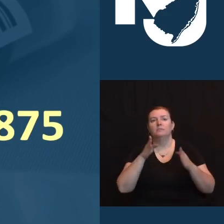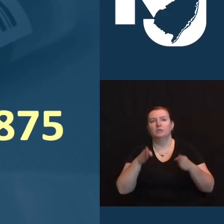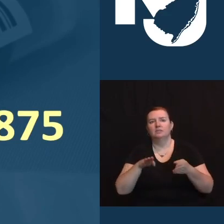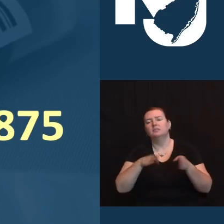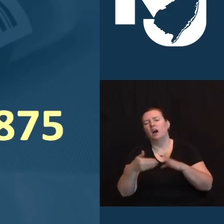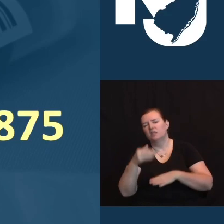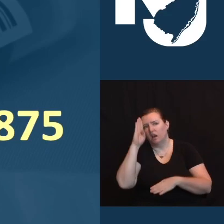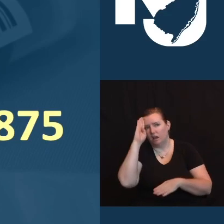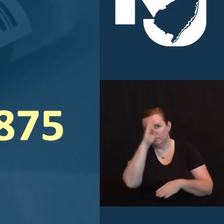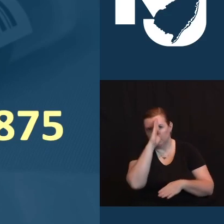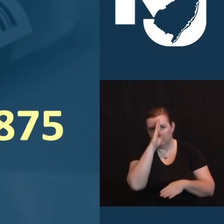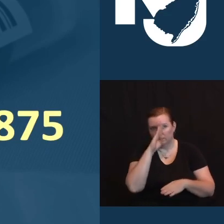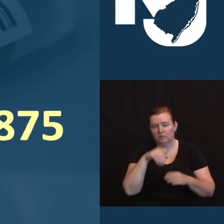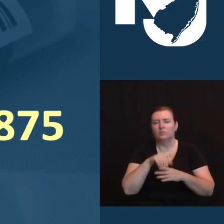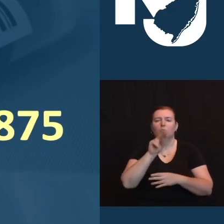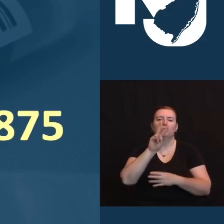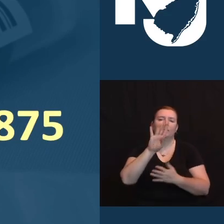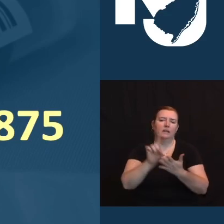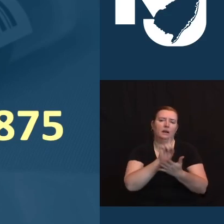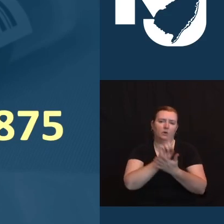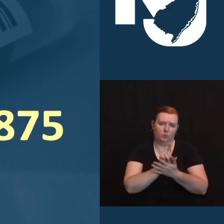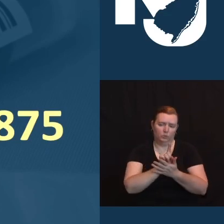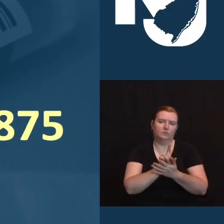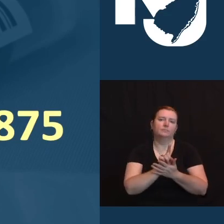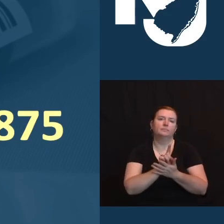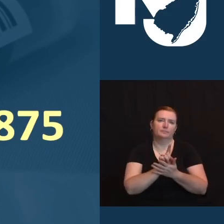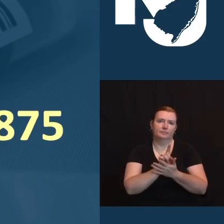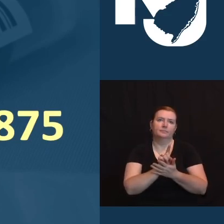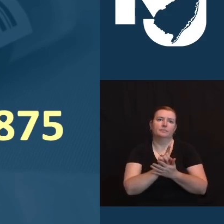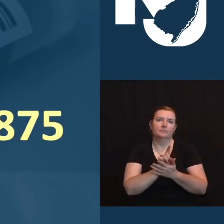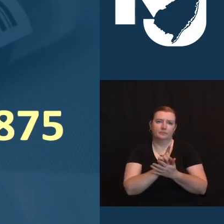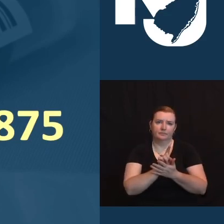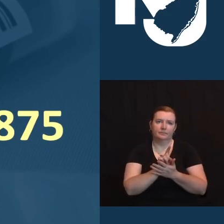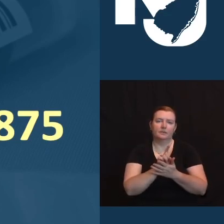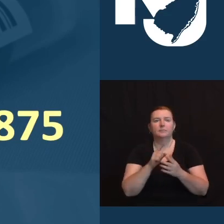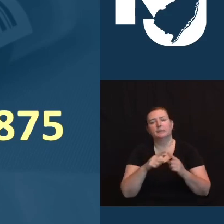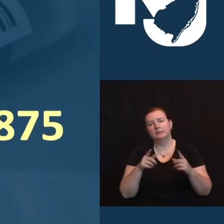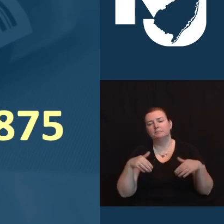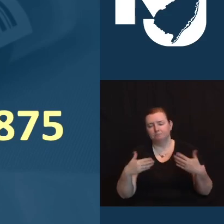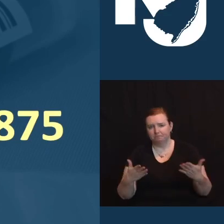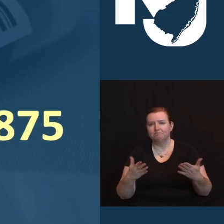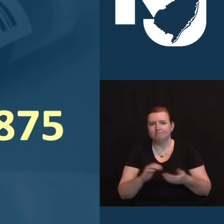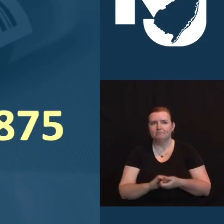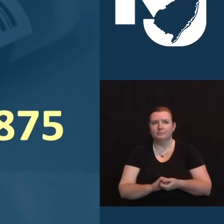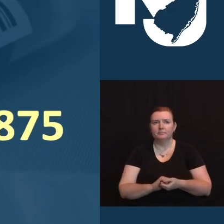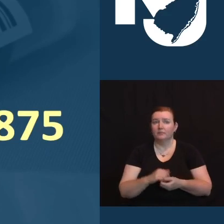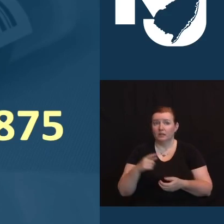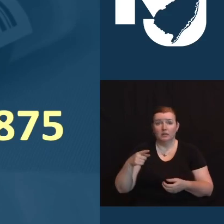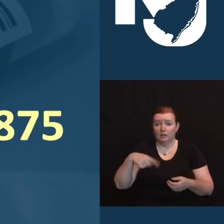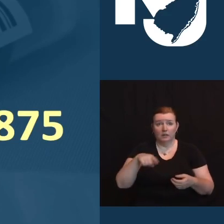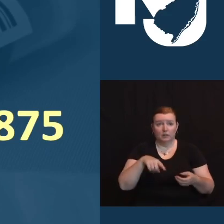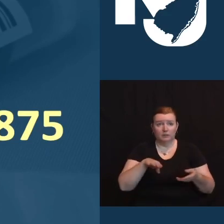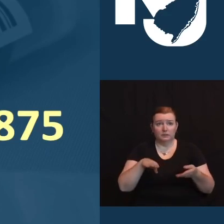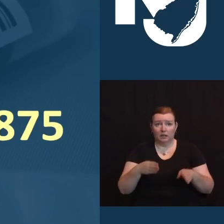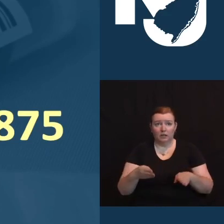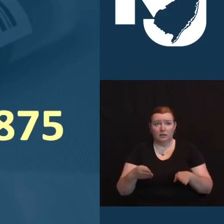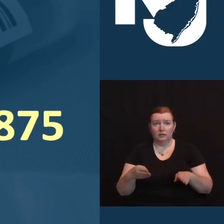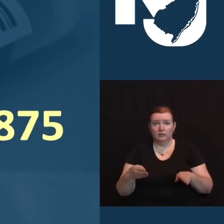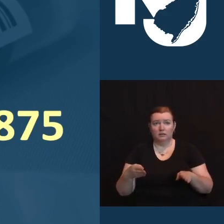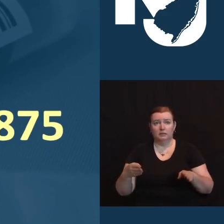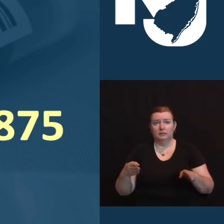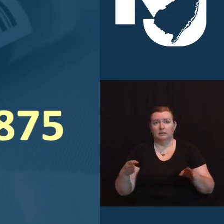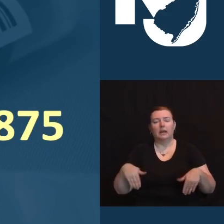over the 24-hour period ending at 10:30 p.m. last night. However, as you have pointed out, they are not yet lab confirmed, and they are not part